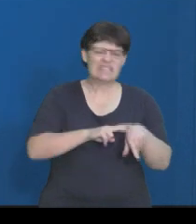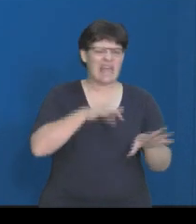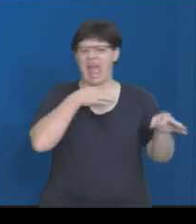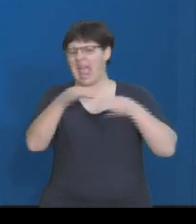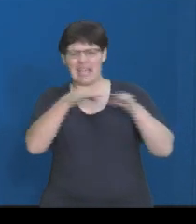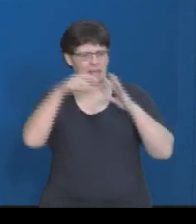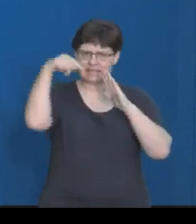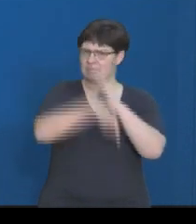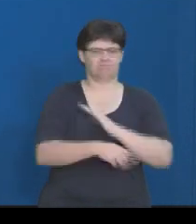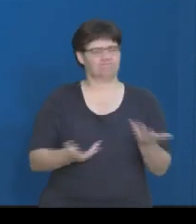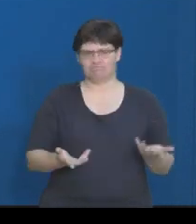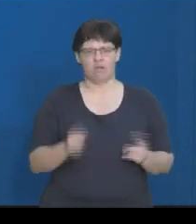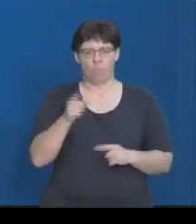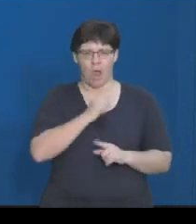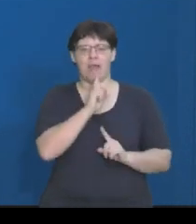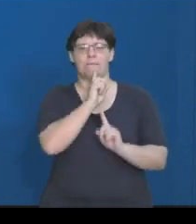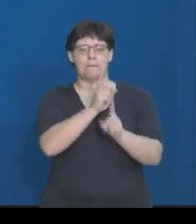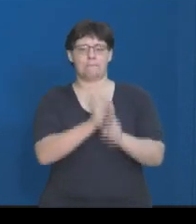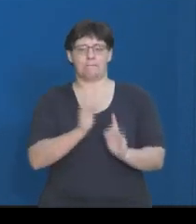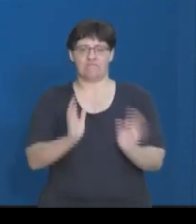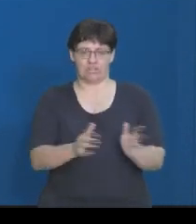in this type of a question.